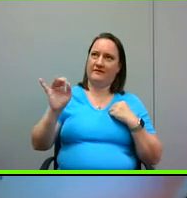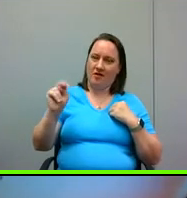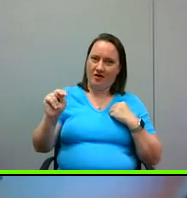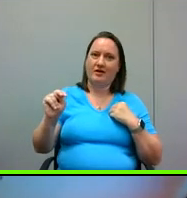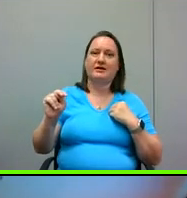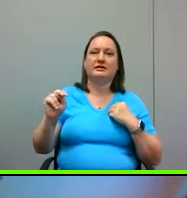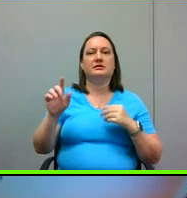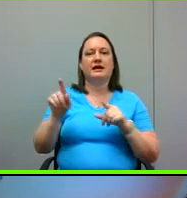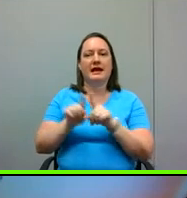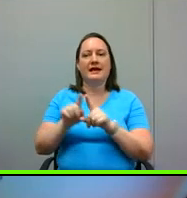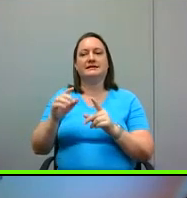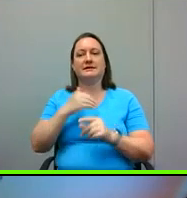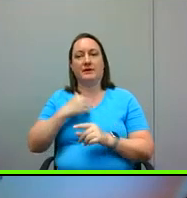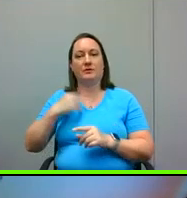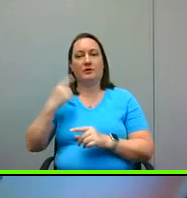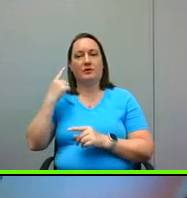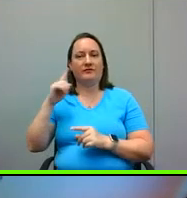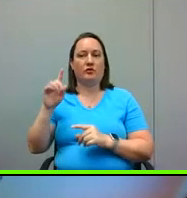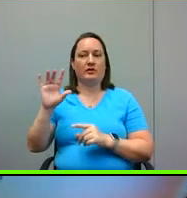member for the hearing committee.